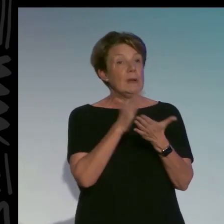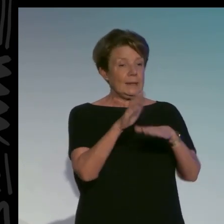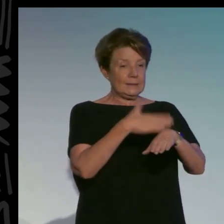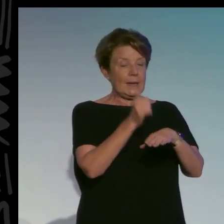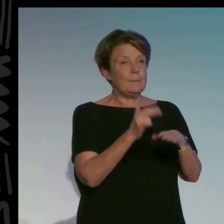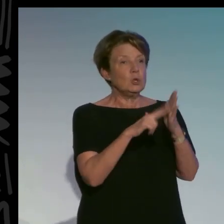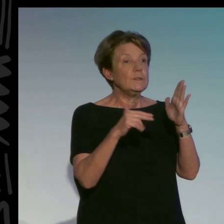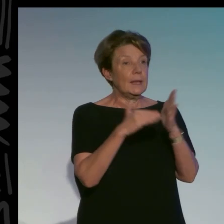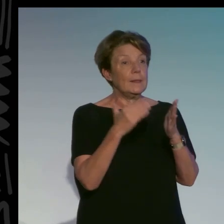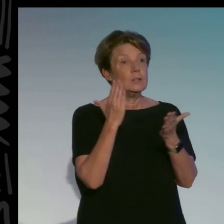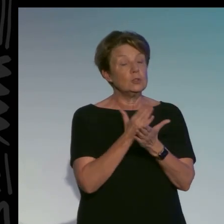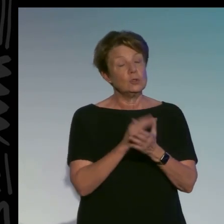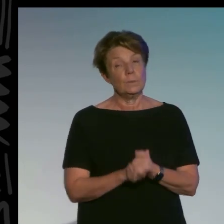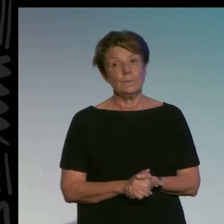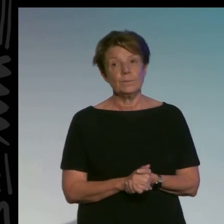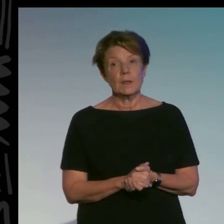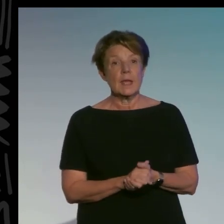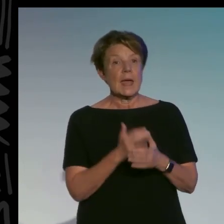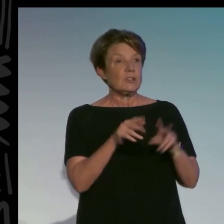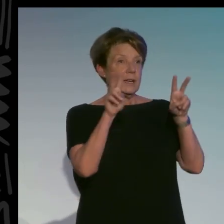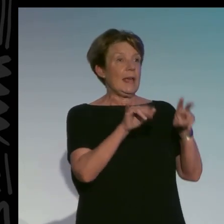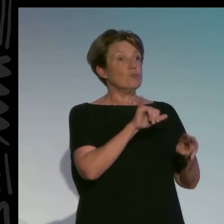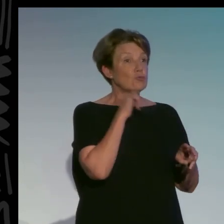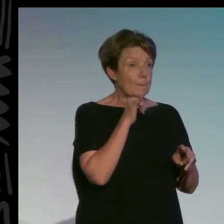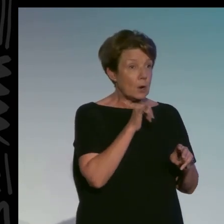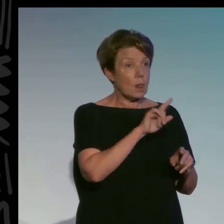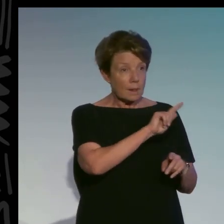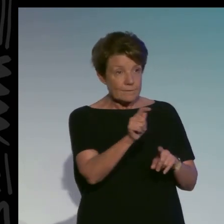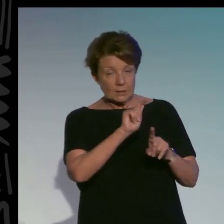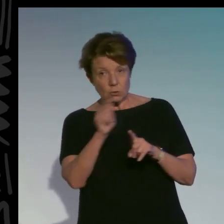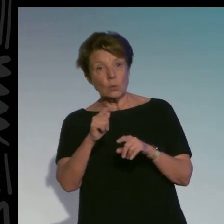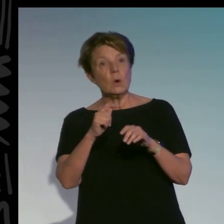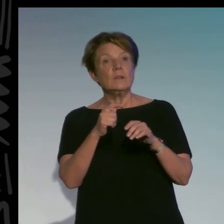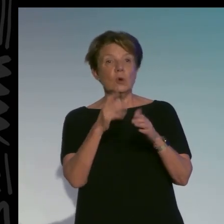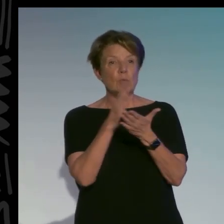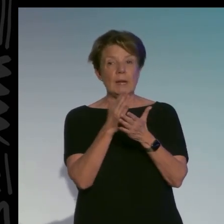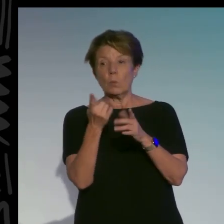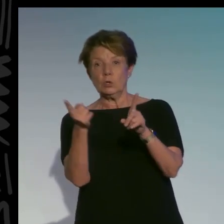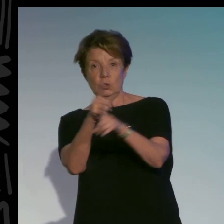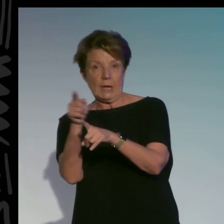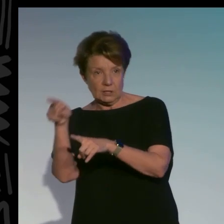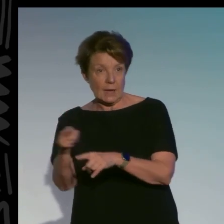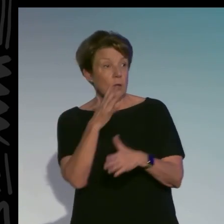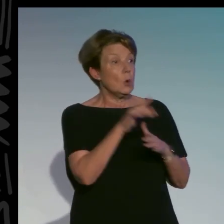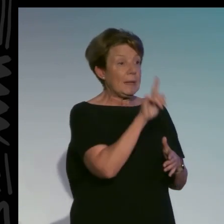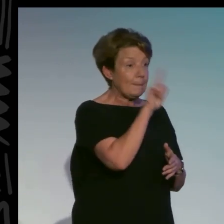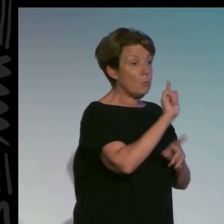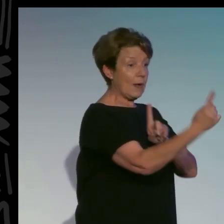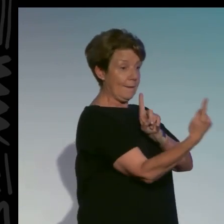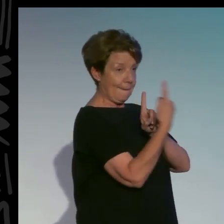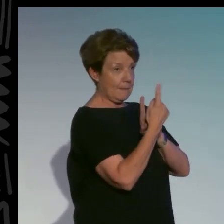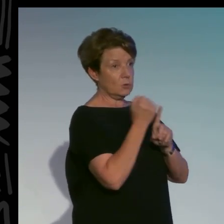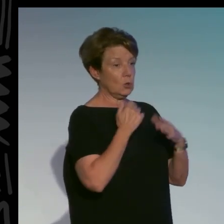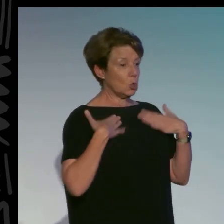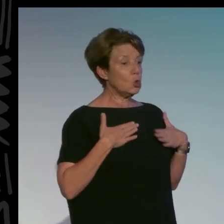two criminal offences as well as civil wrongs as well. So it means that people can come to the Human Rights Commission if they've